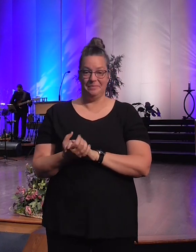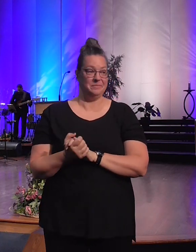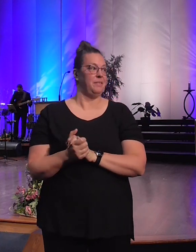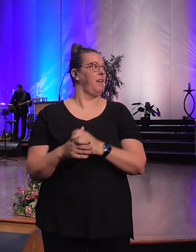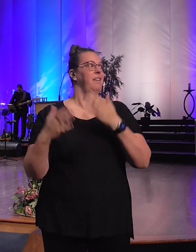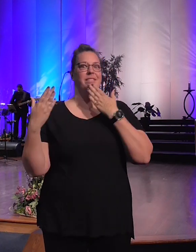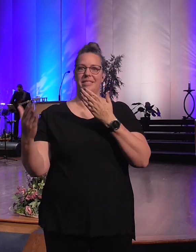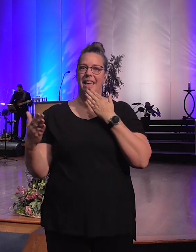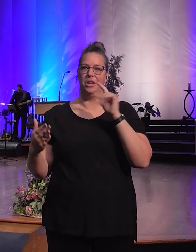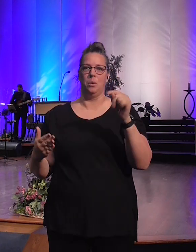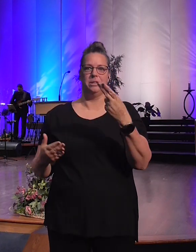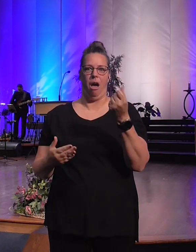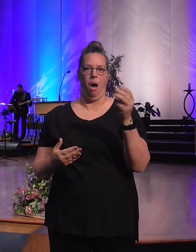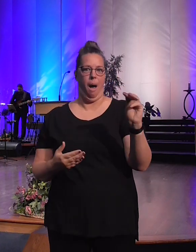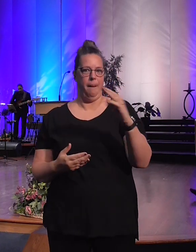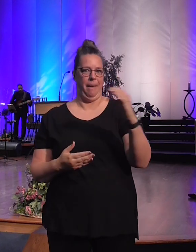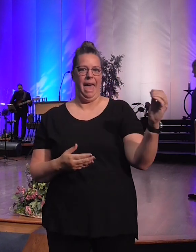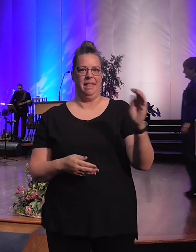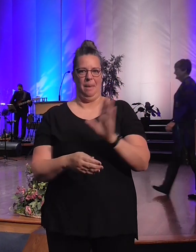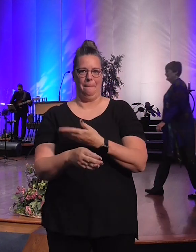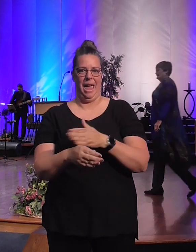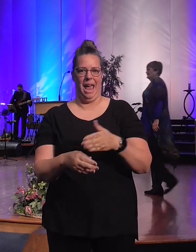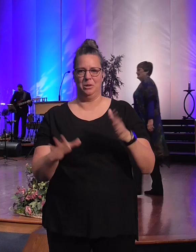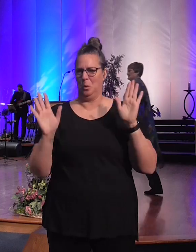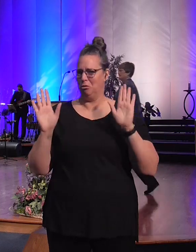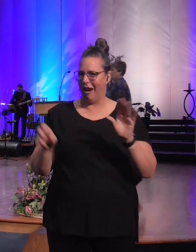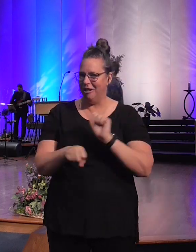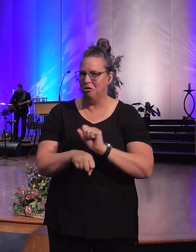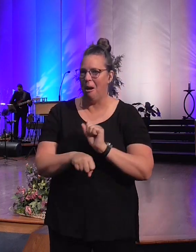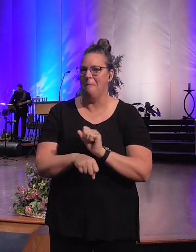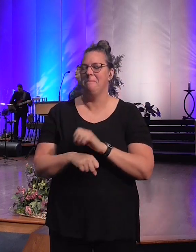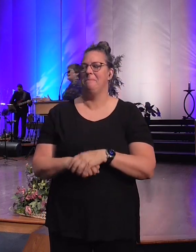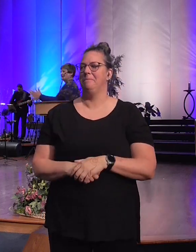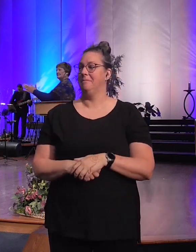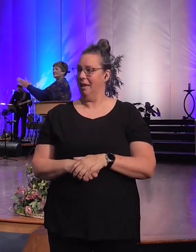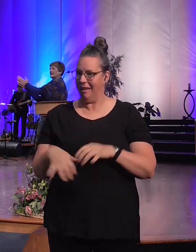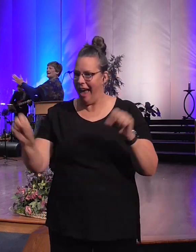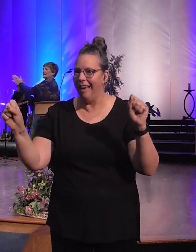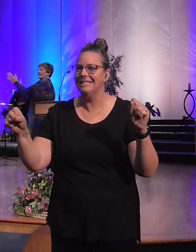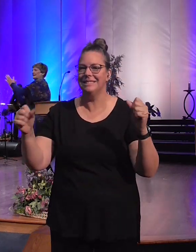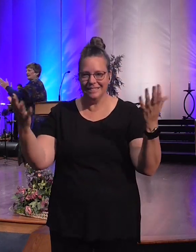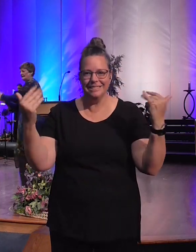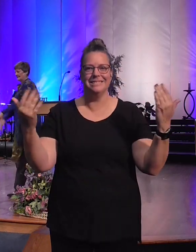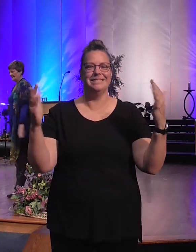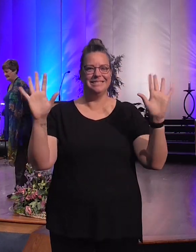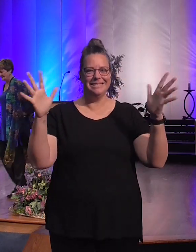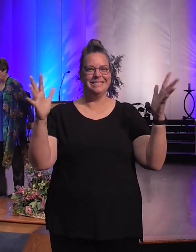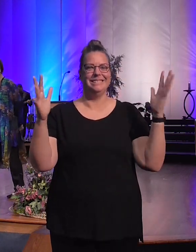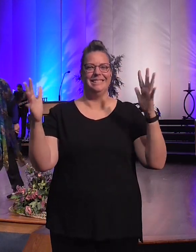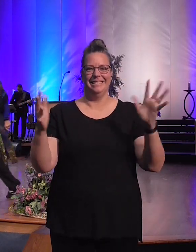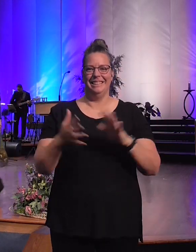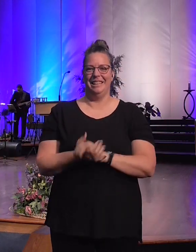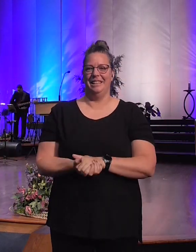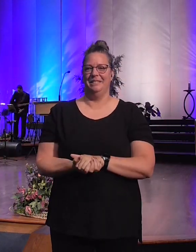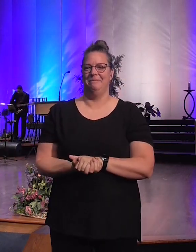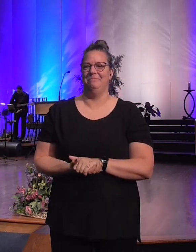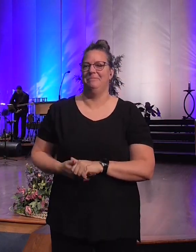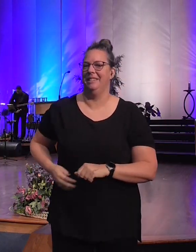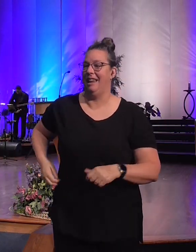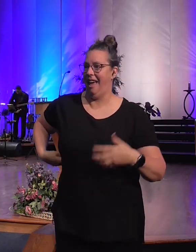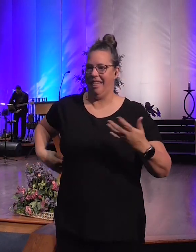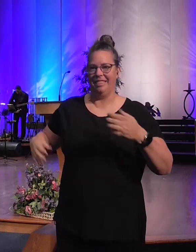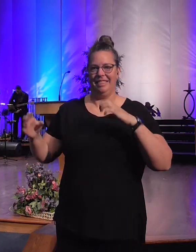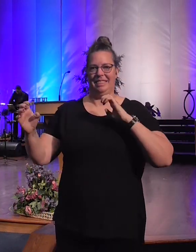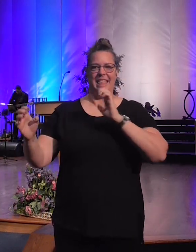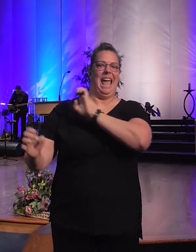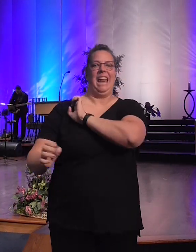Thank you, Tom and the band. Great job. Now yeah. Get that